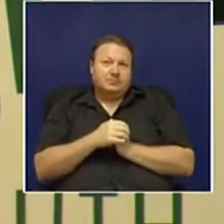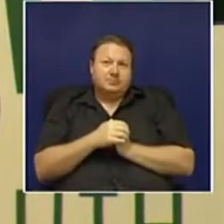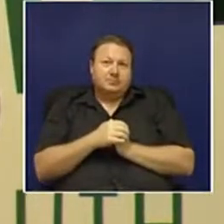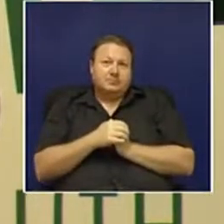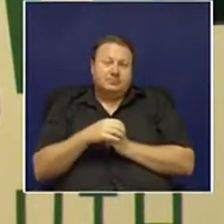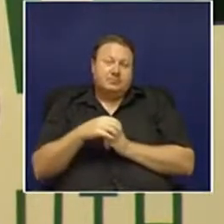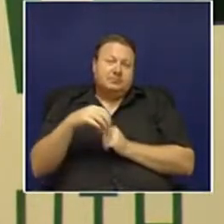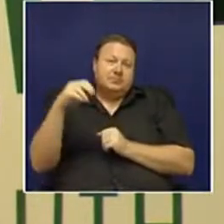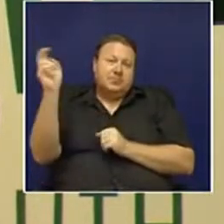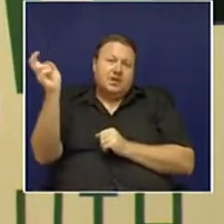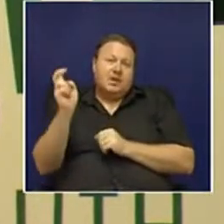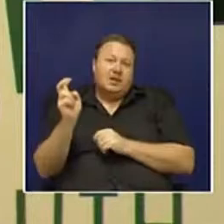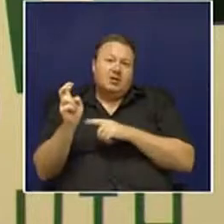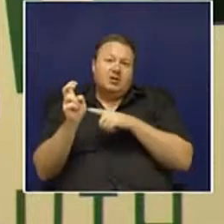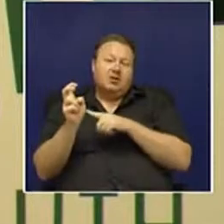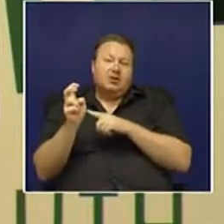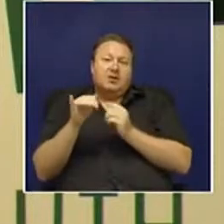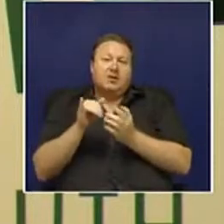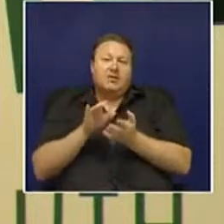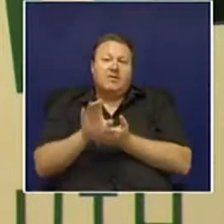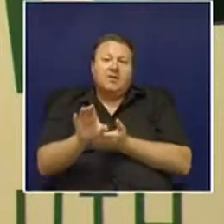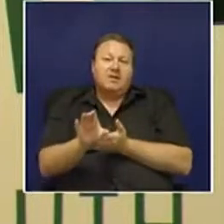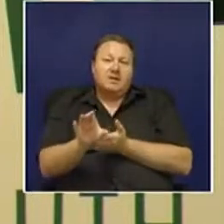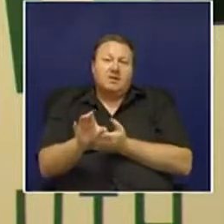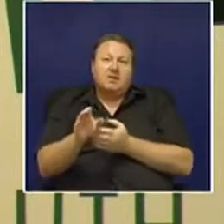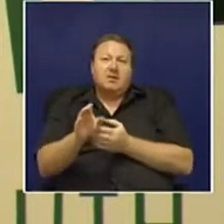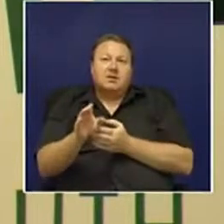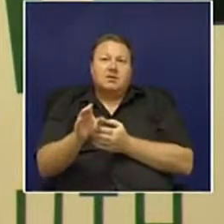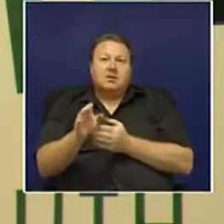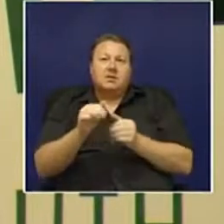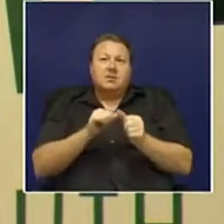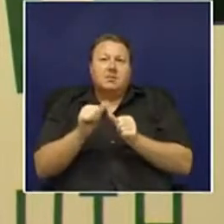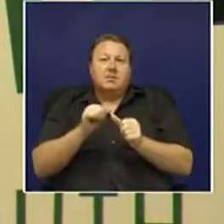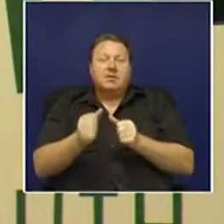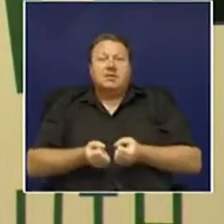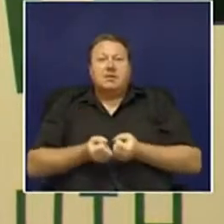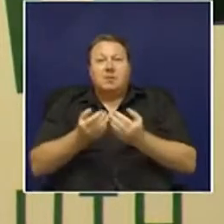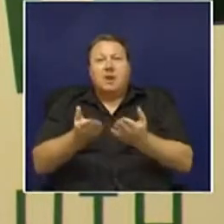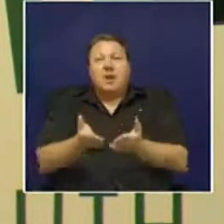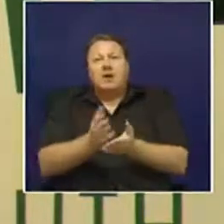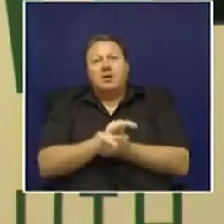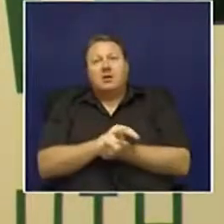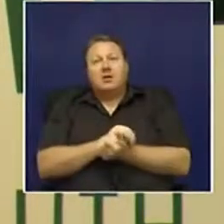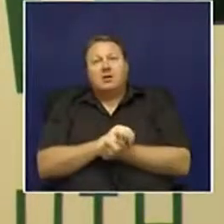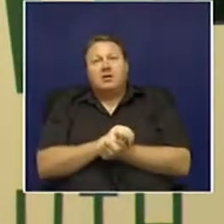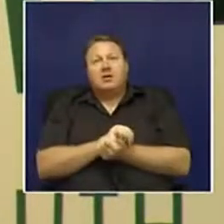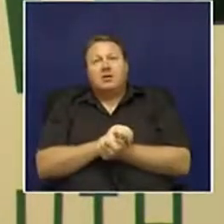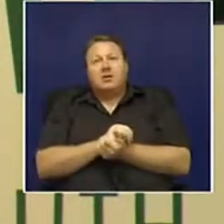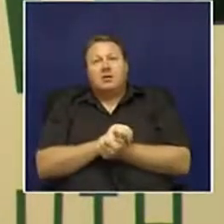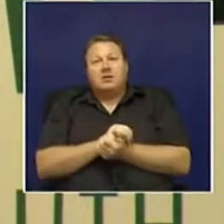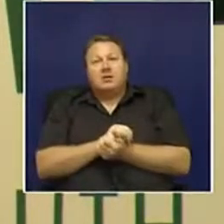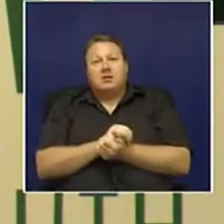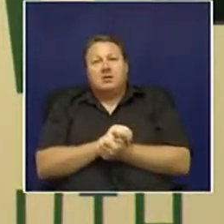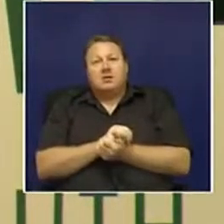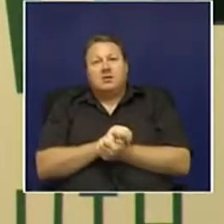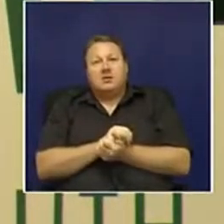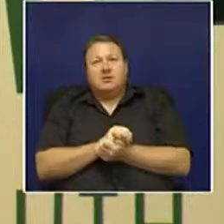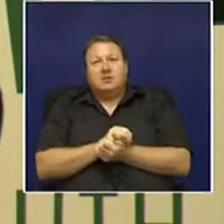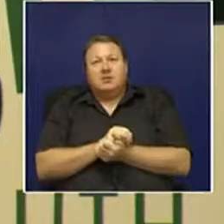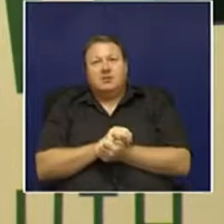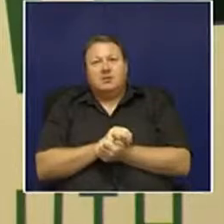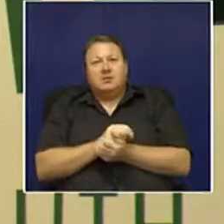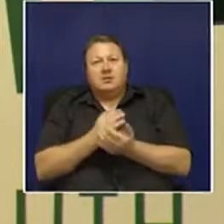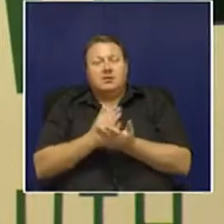will focus on improving the security of supply and mobilize private sector investment. In the